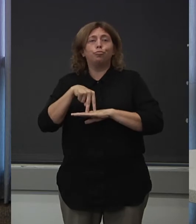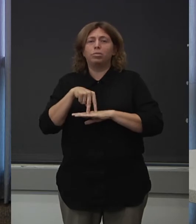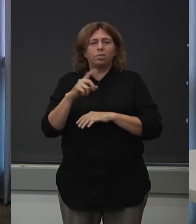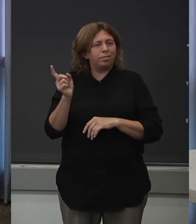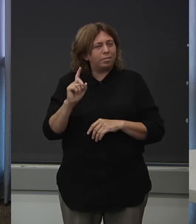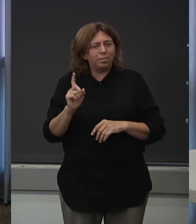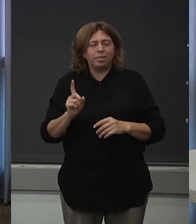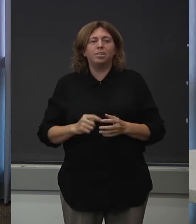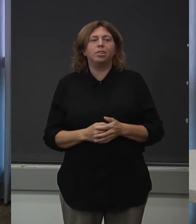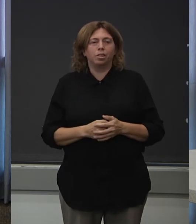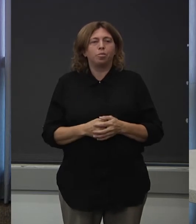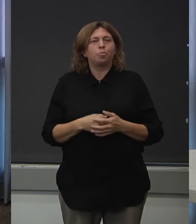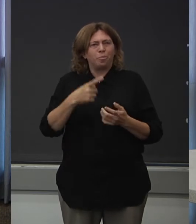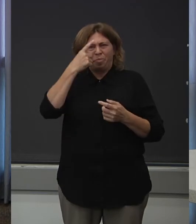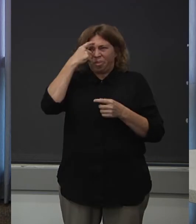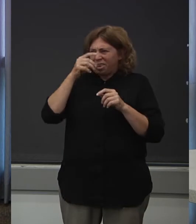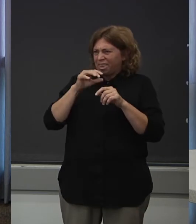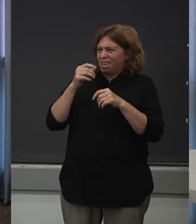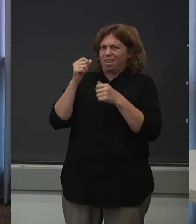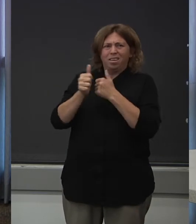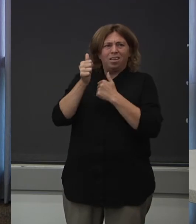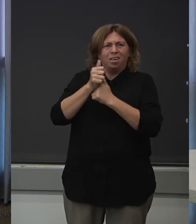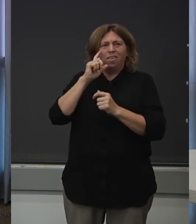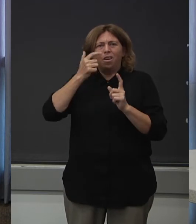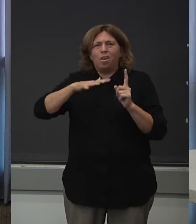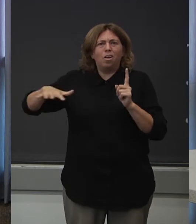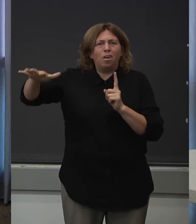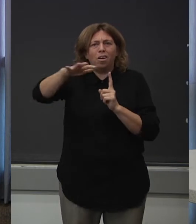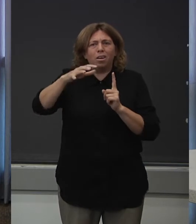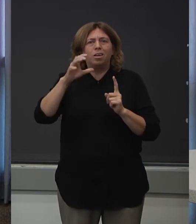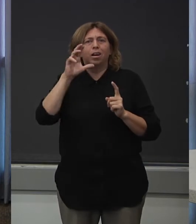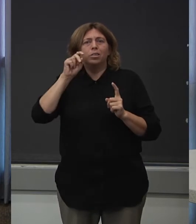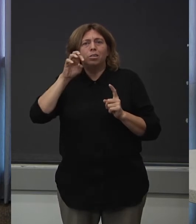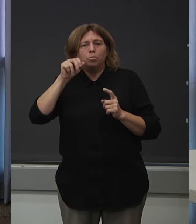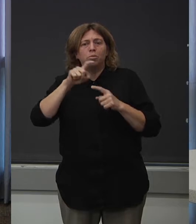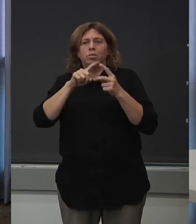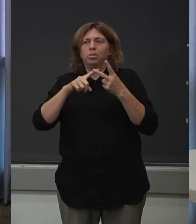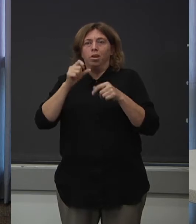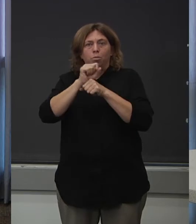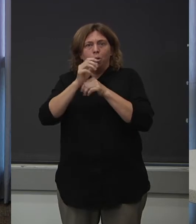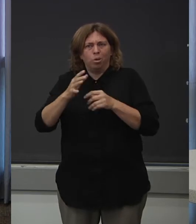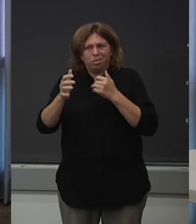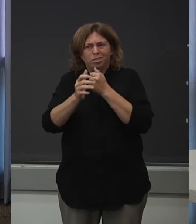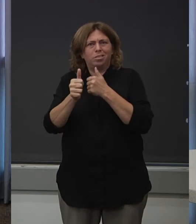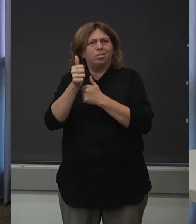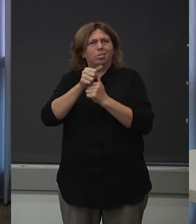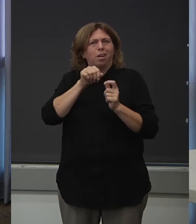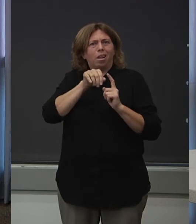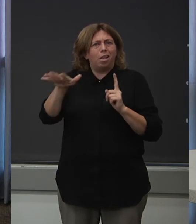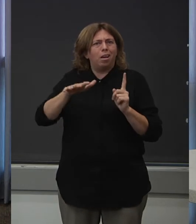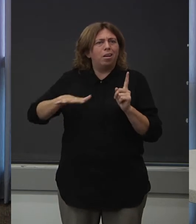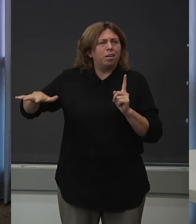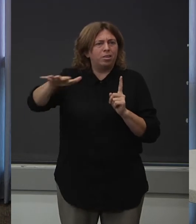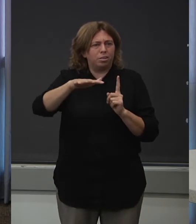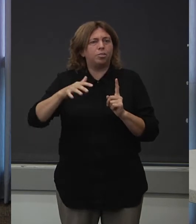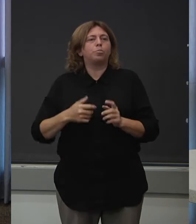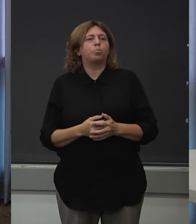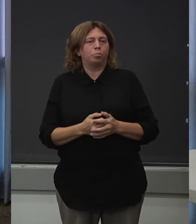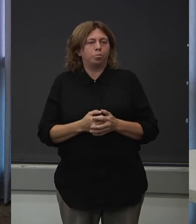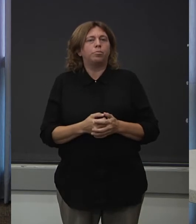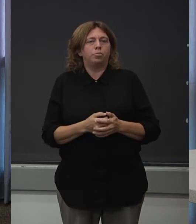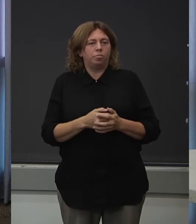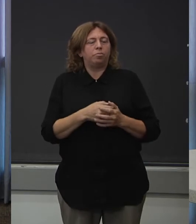but to you and your workers as well. So whenever somebody isn't prepared to do that, at some